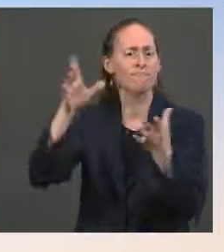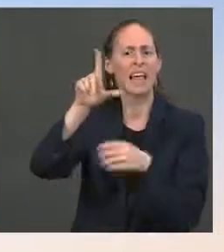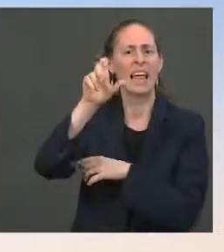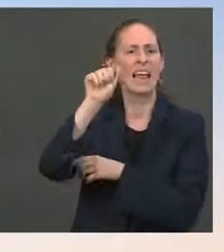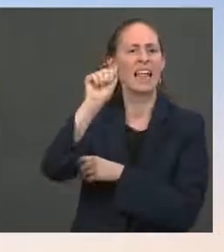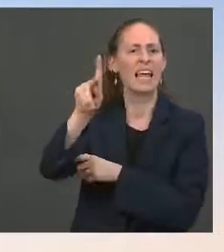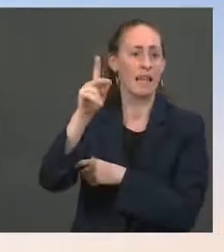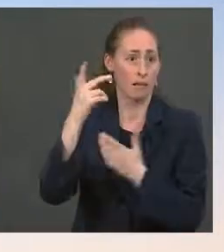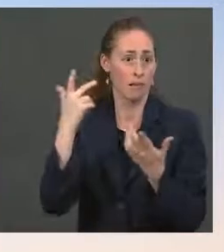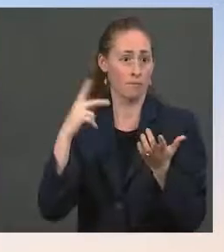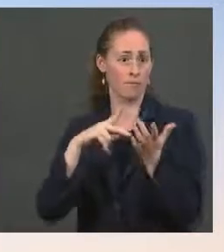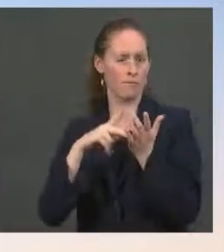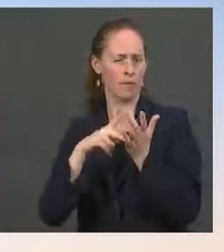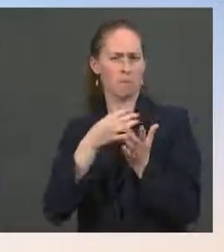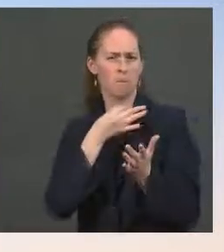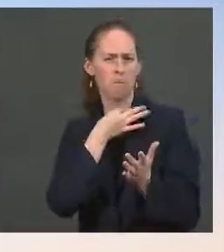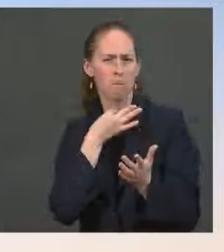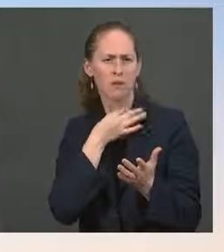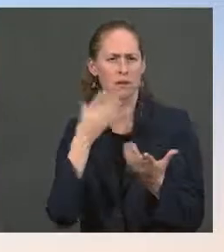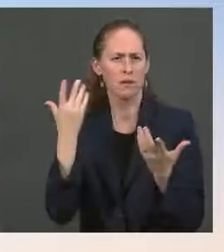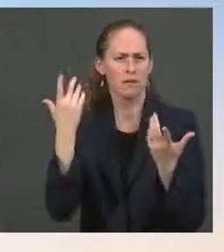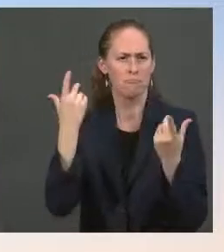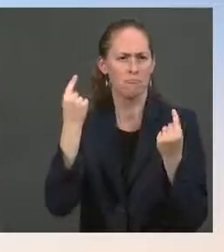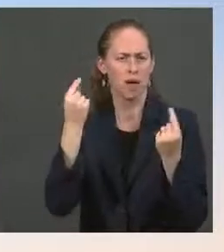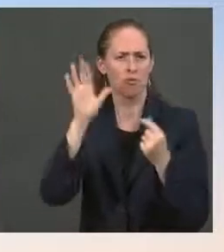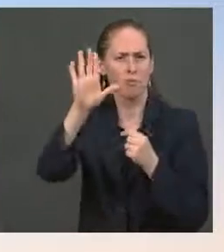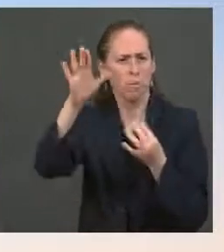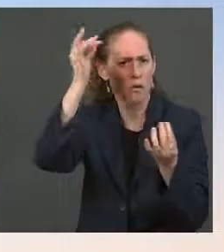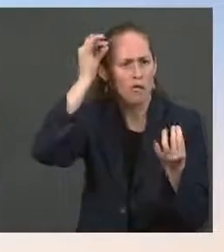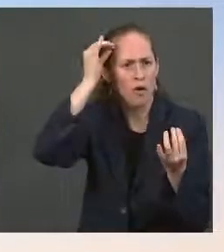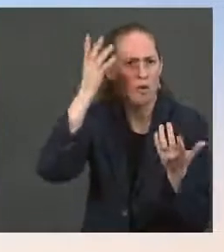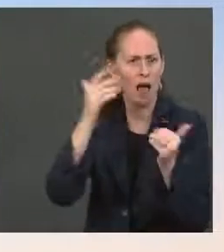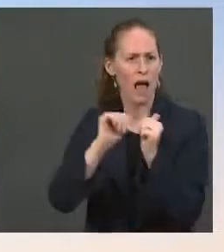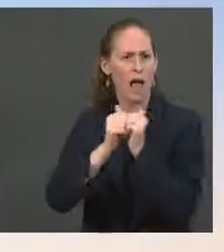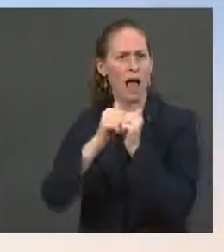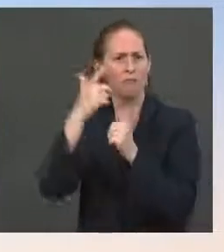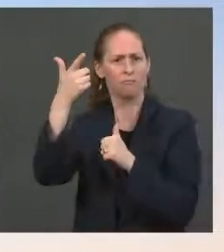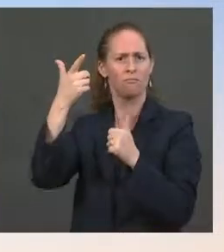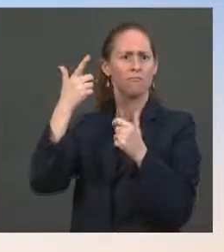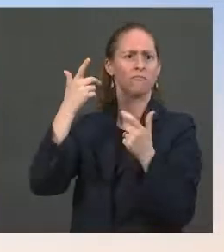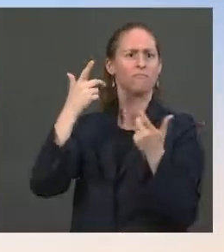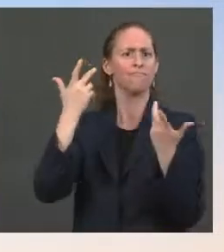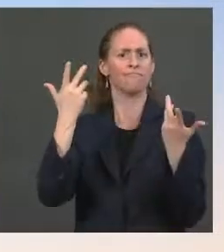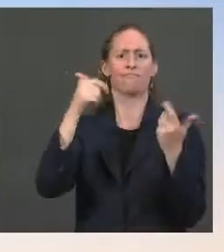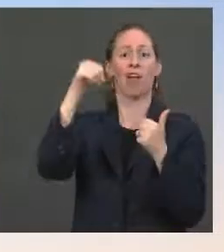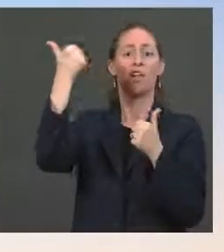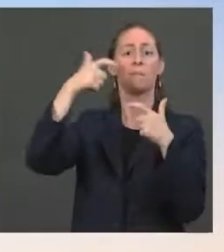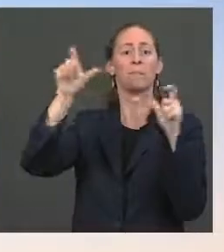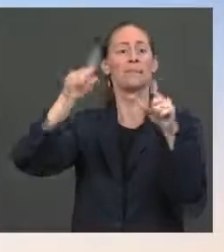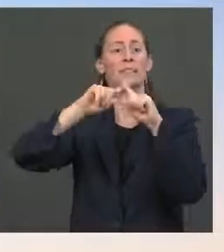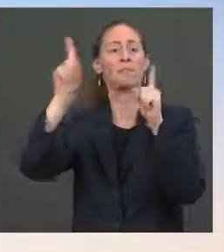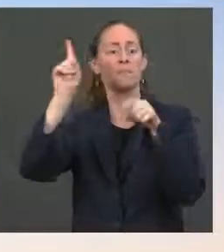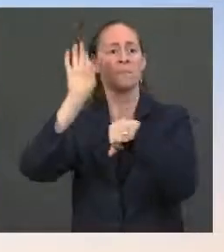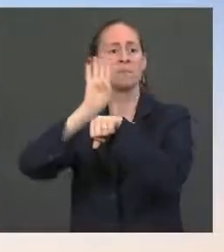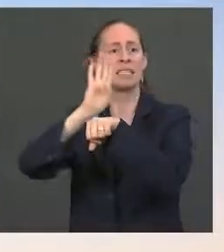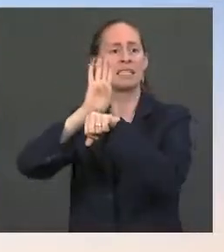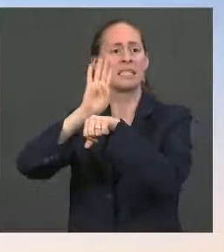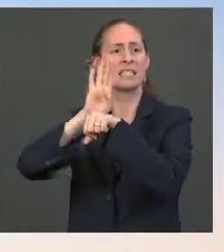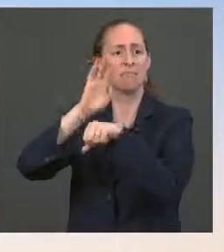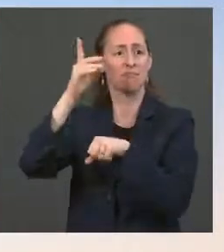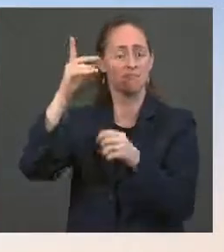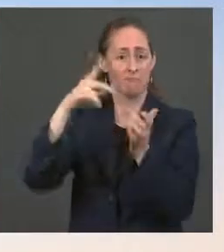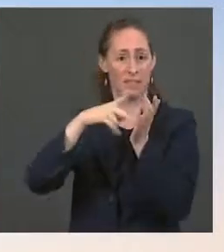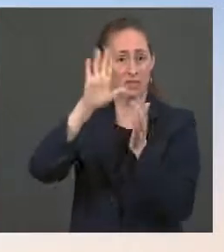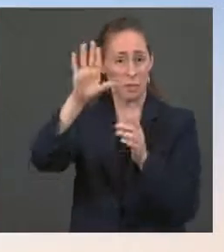about regulating Facebook and other social media giants? Well, as we saw